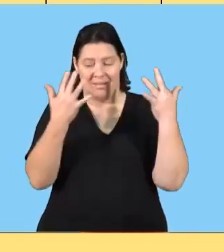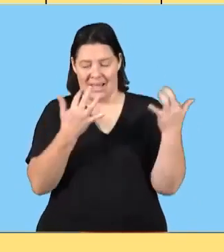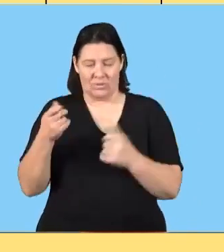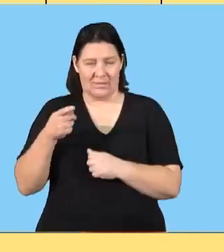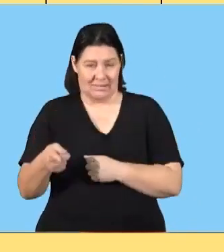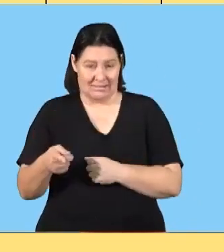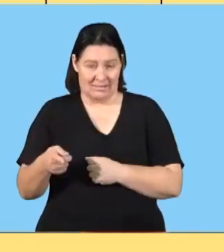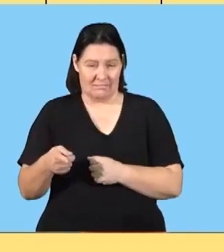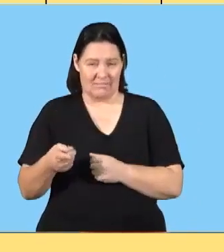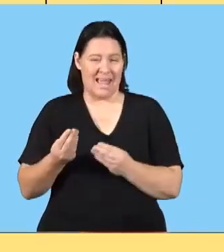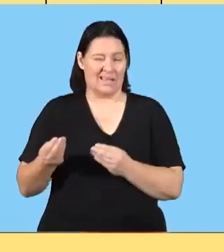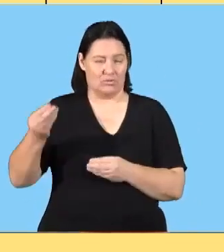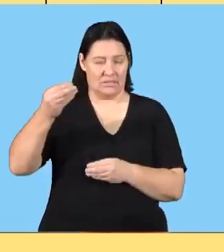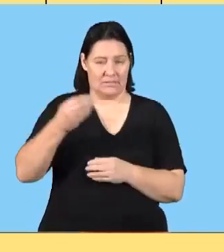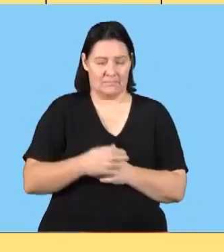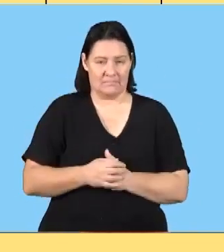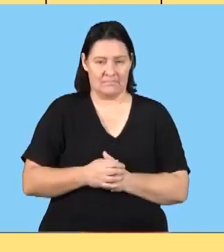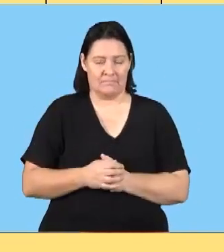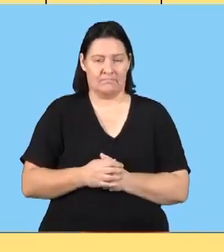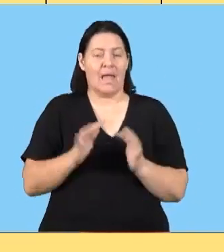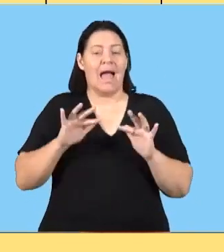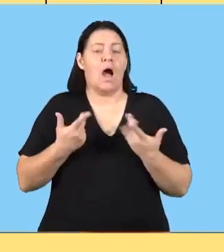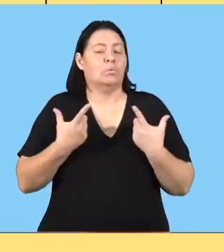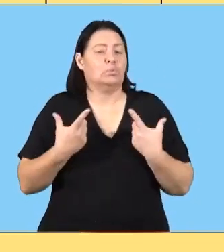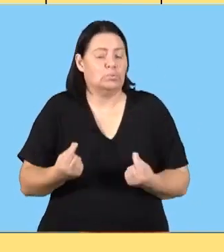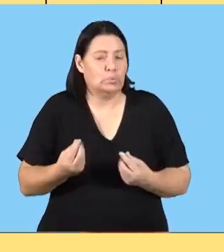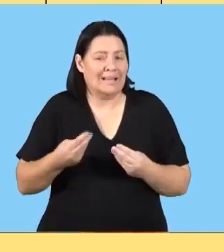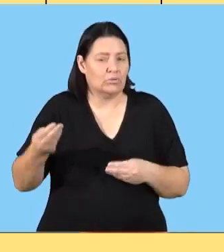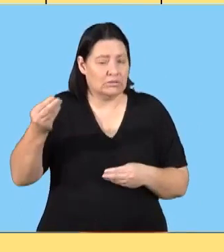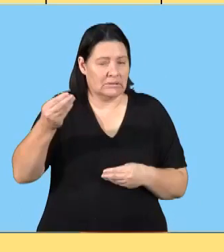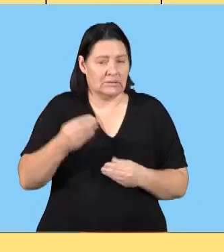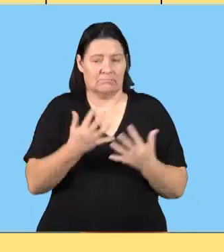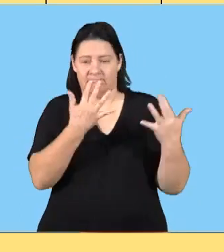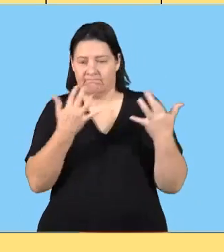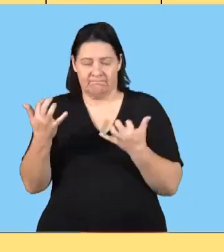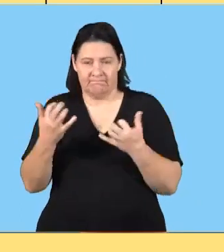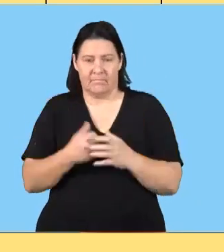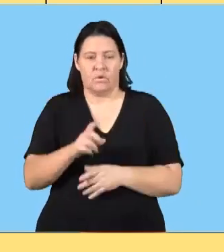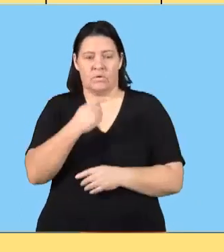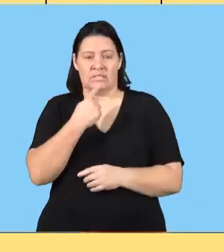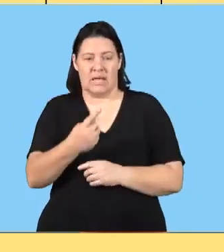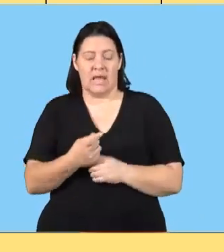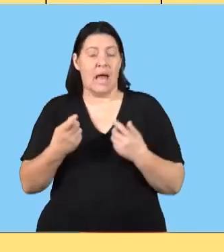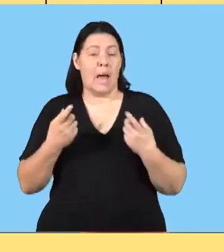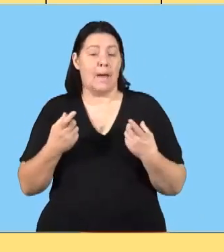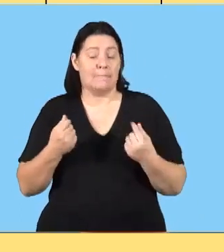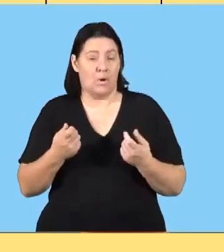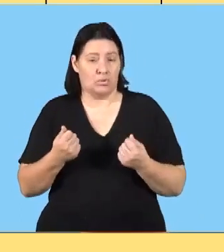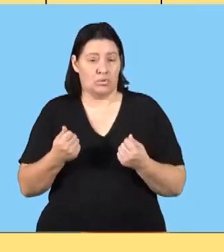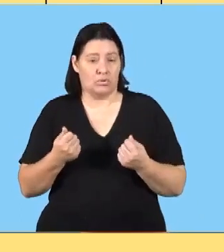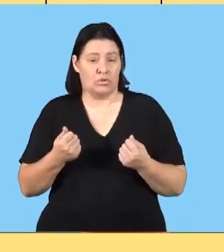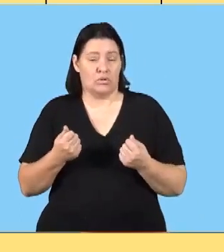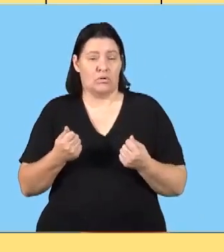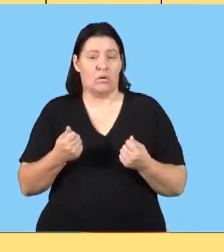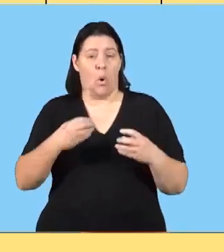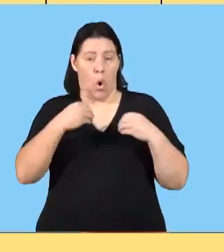calculate some interest. This is how you calculate the interest. You say the amount that is being